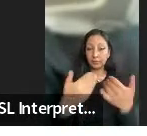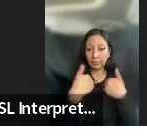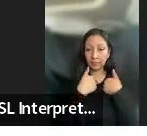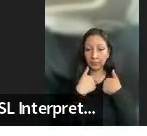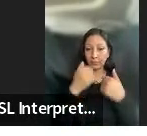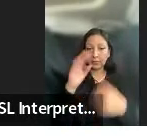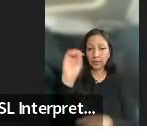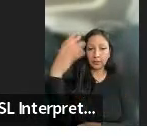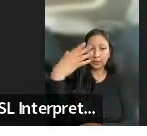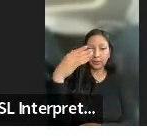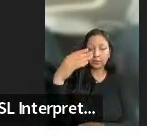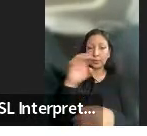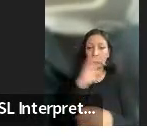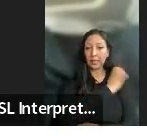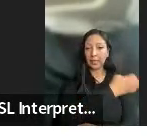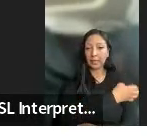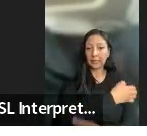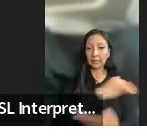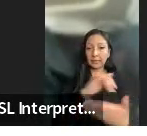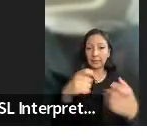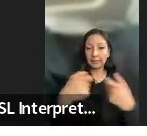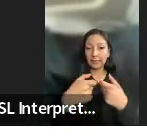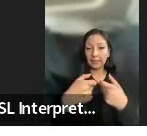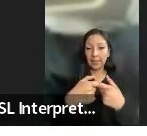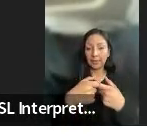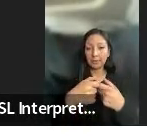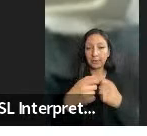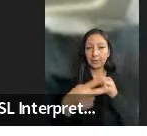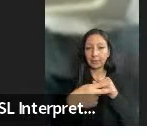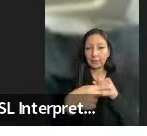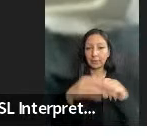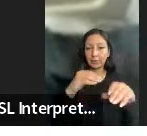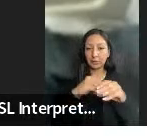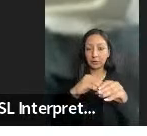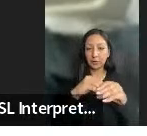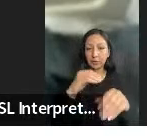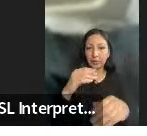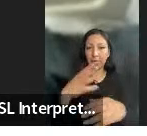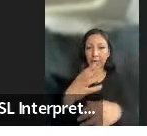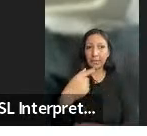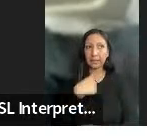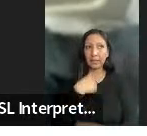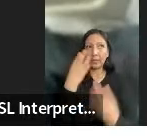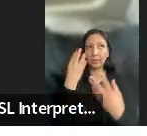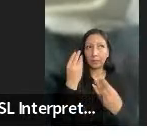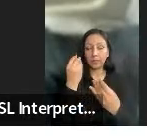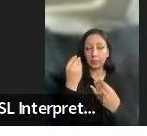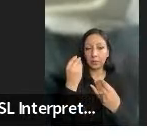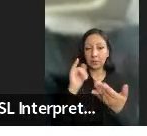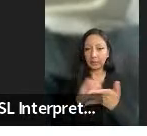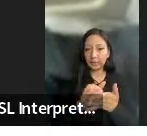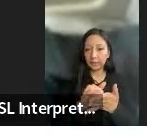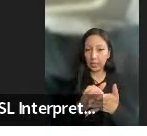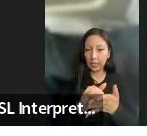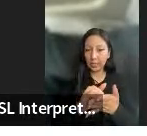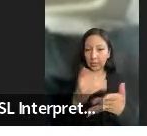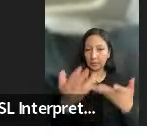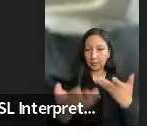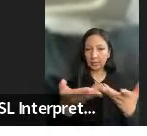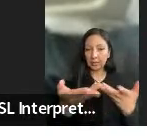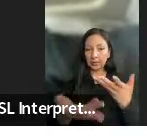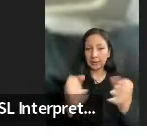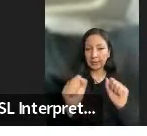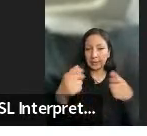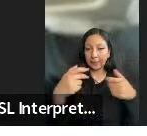solar energy battery storage. And I was wondering if that is being